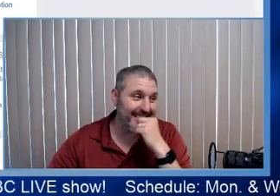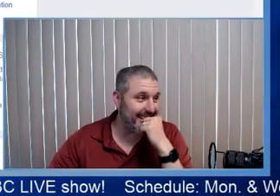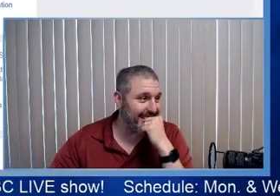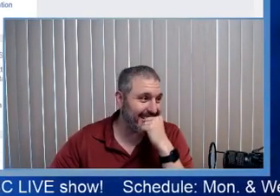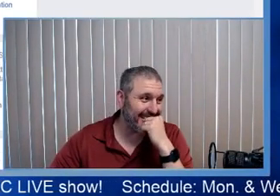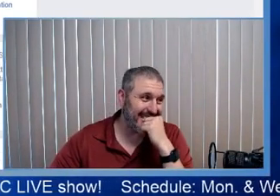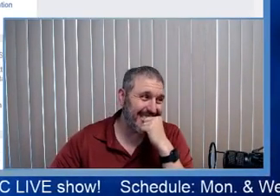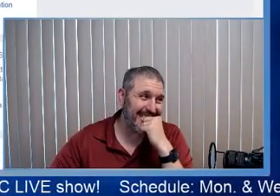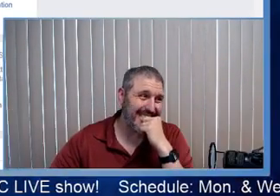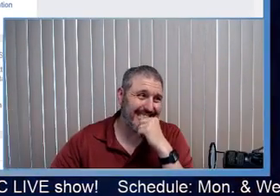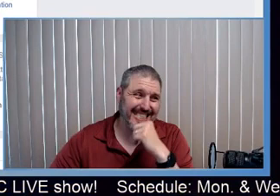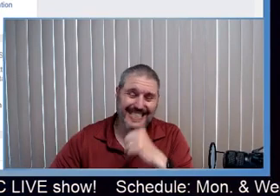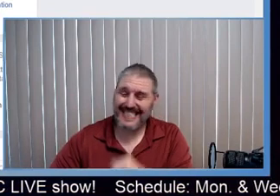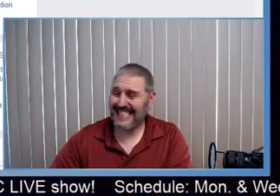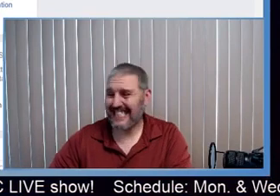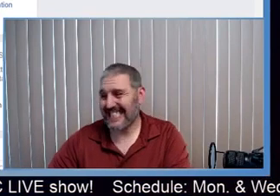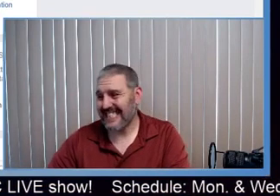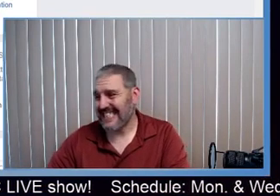see,